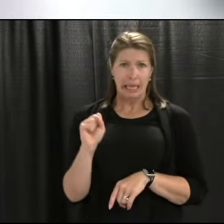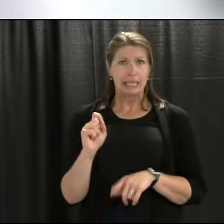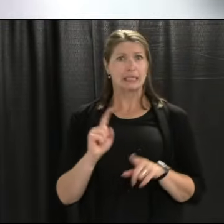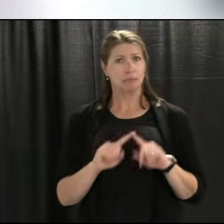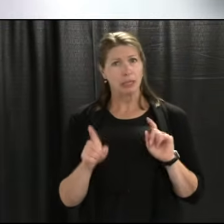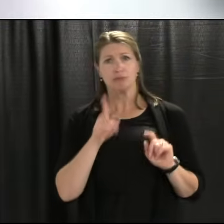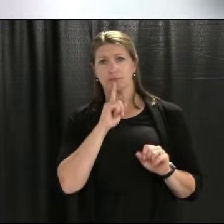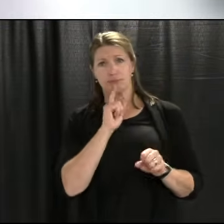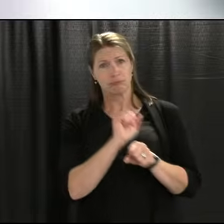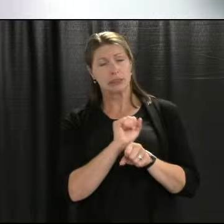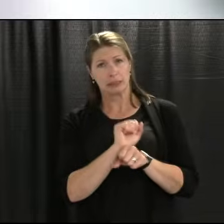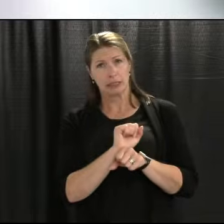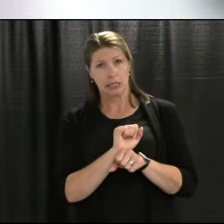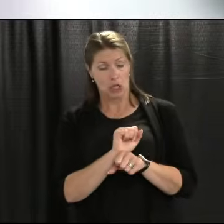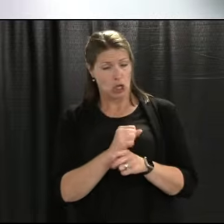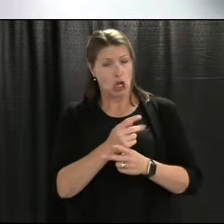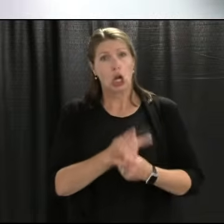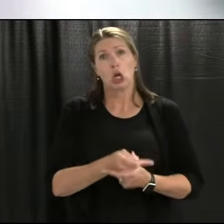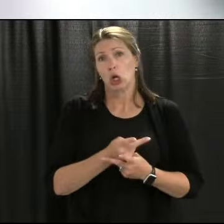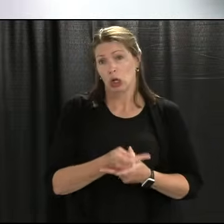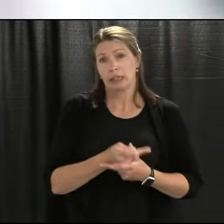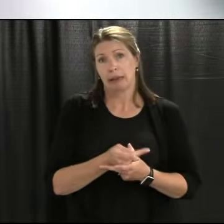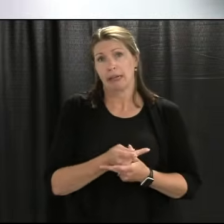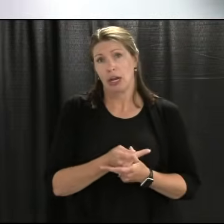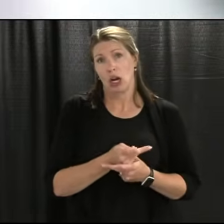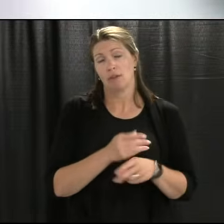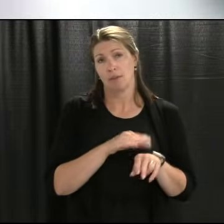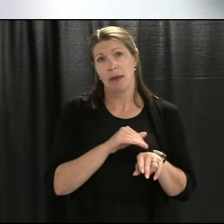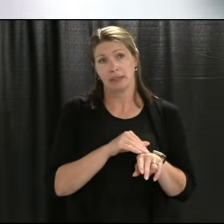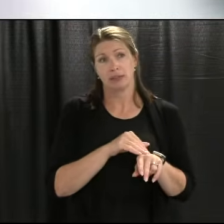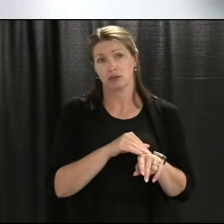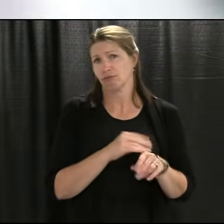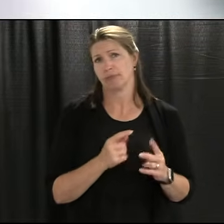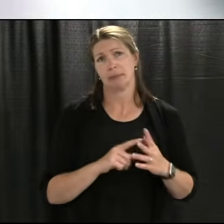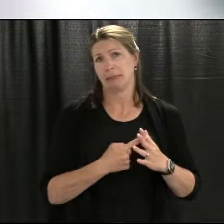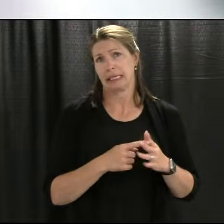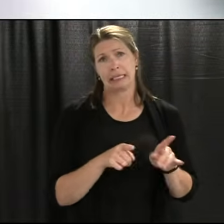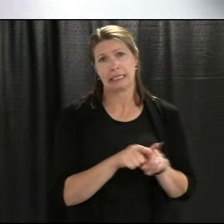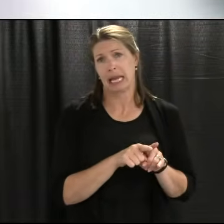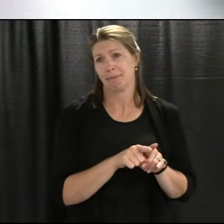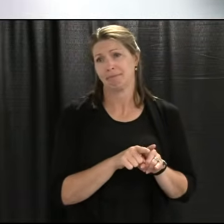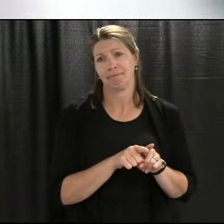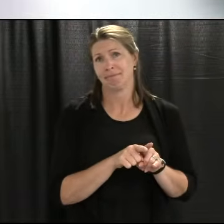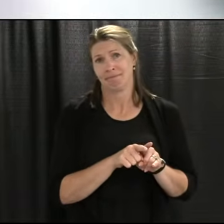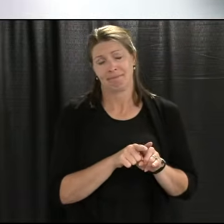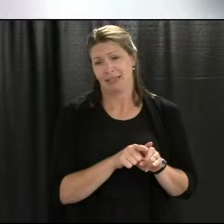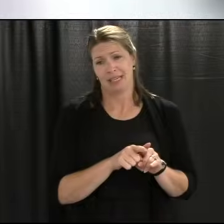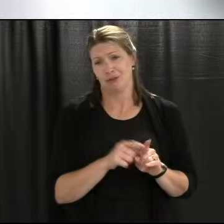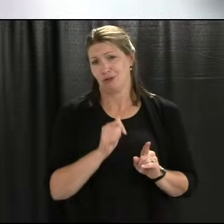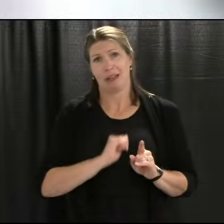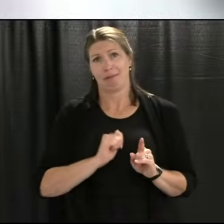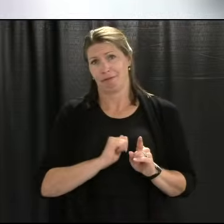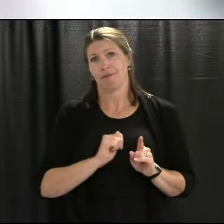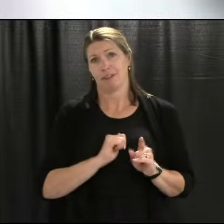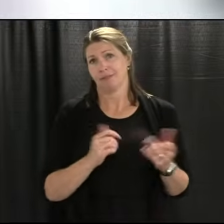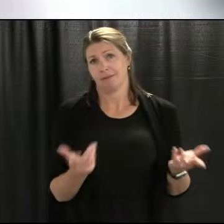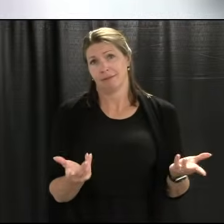provision really is you need to look after them from the get-go and take them with you. We have financial